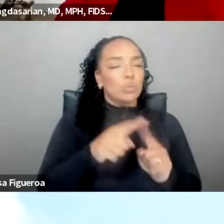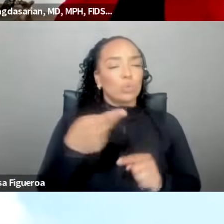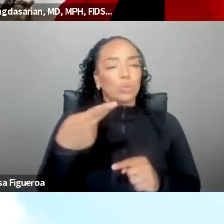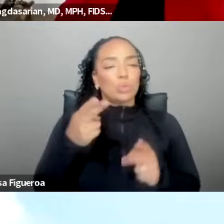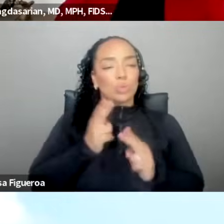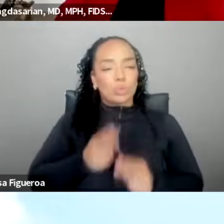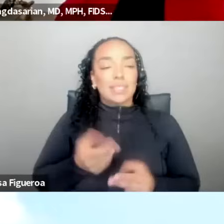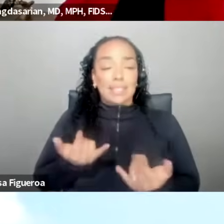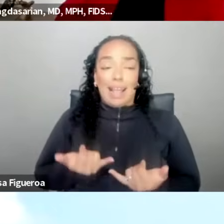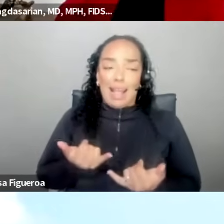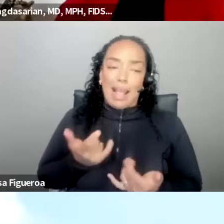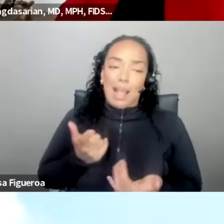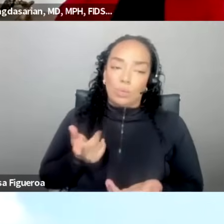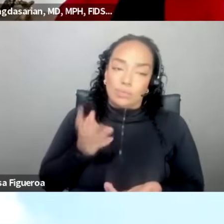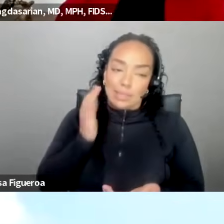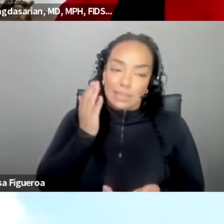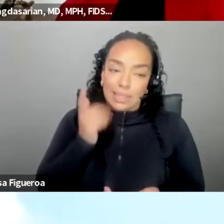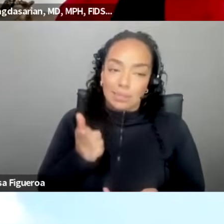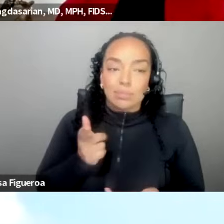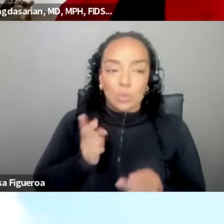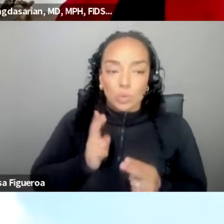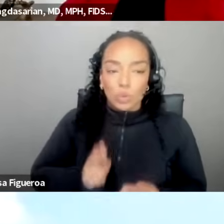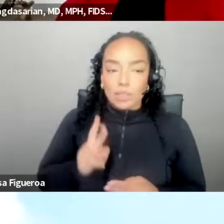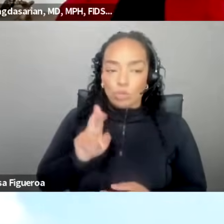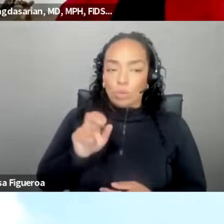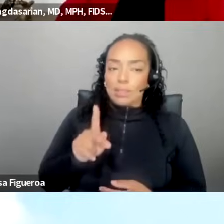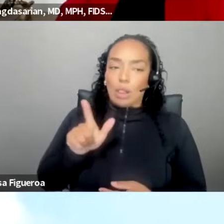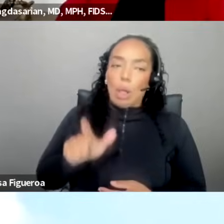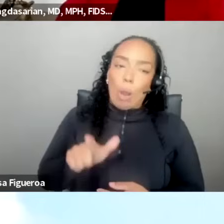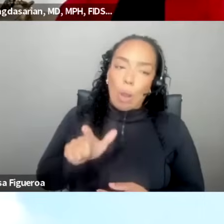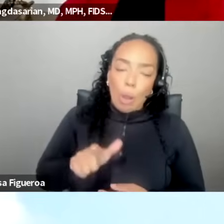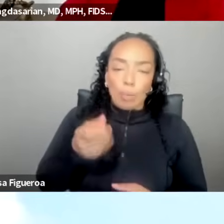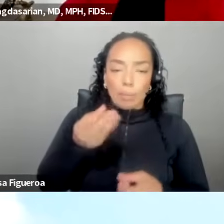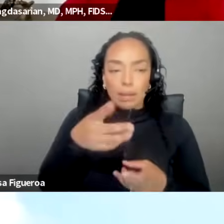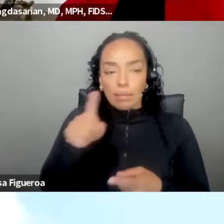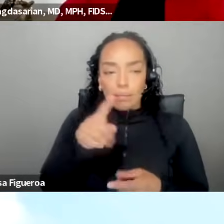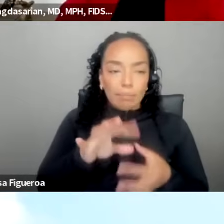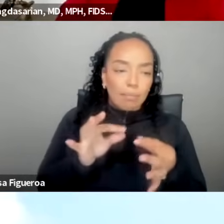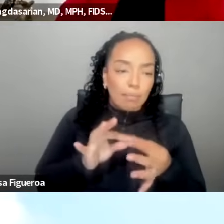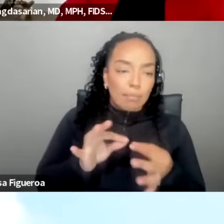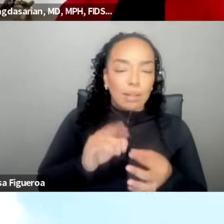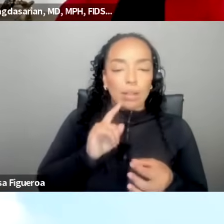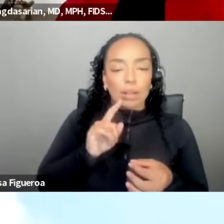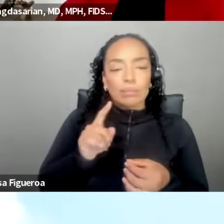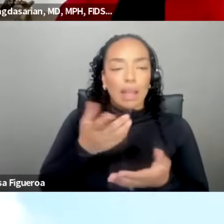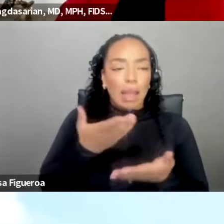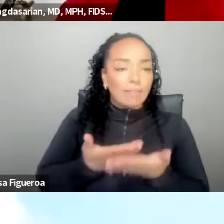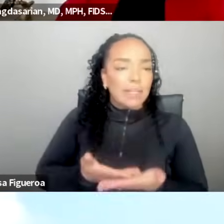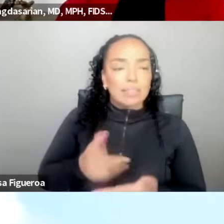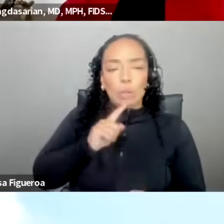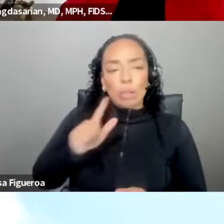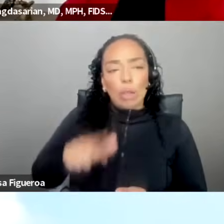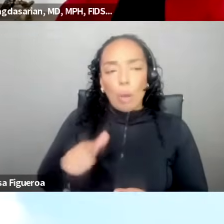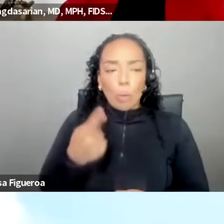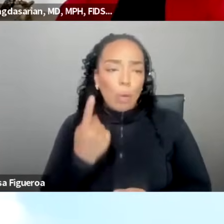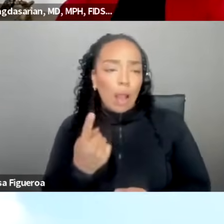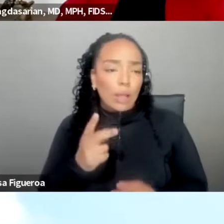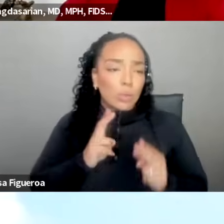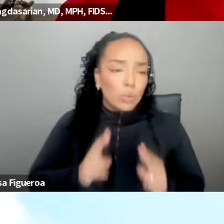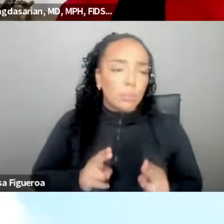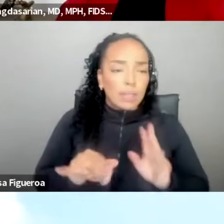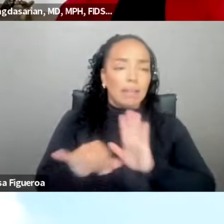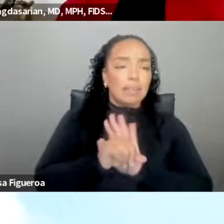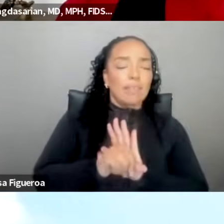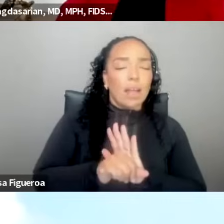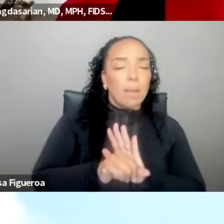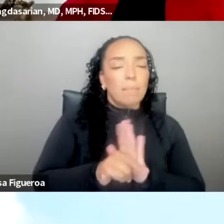is low. We keep hearing that. All the evidence right now is saying that the risk is low. There's only been one human identified,